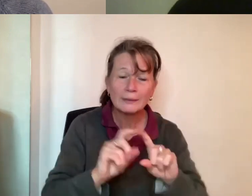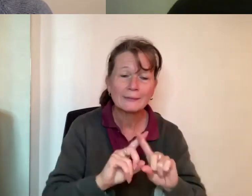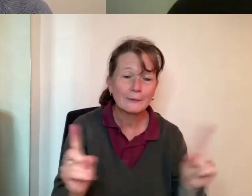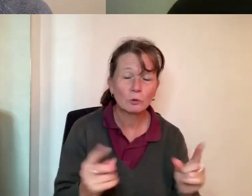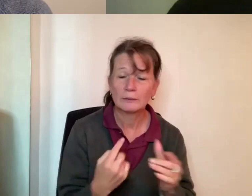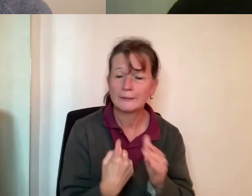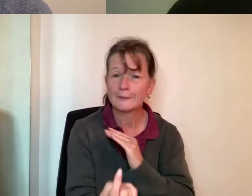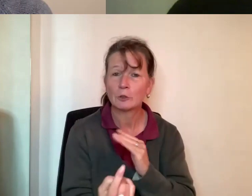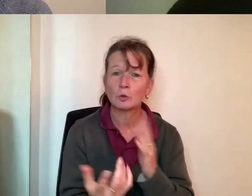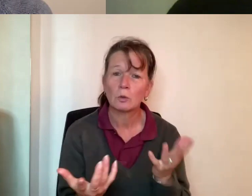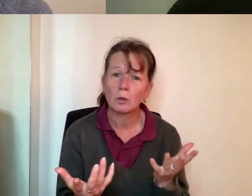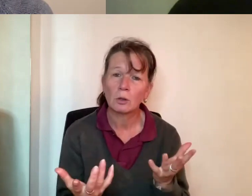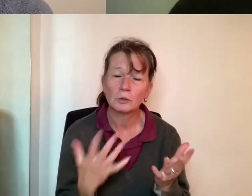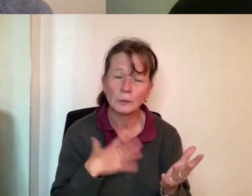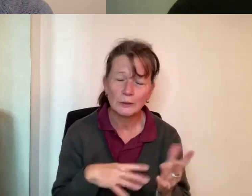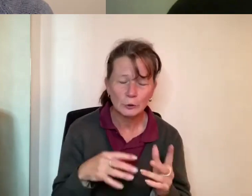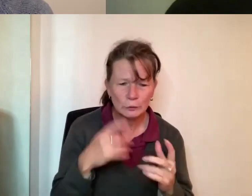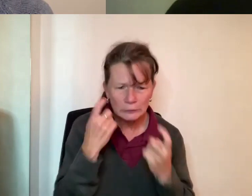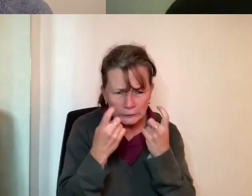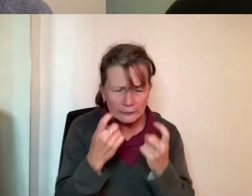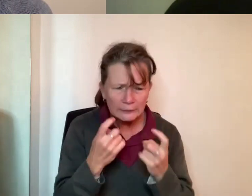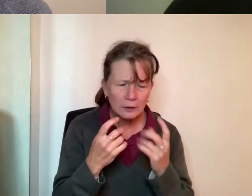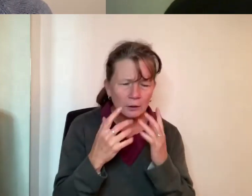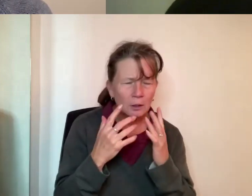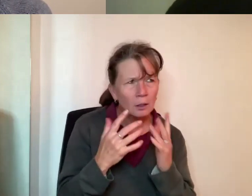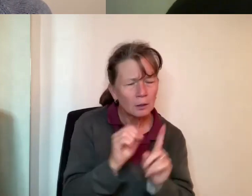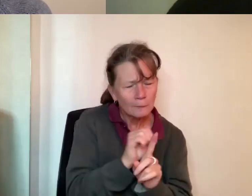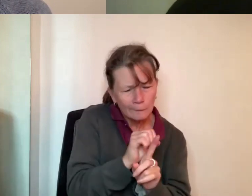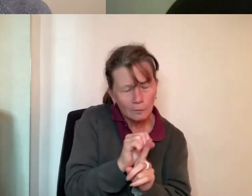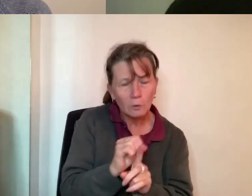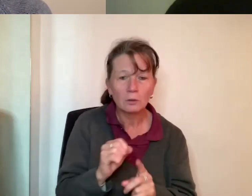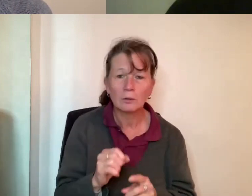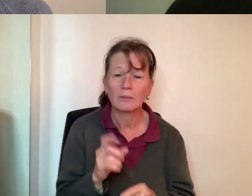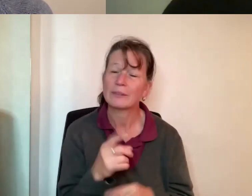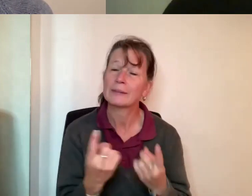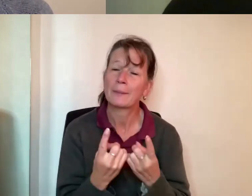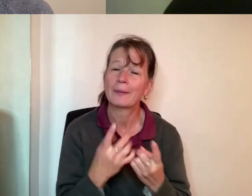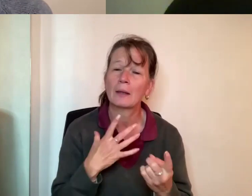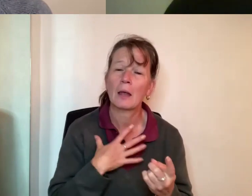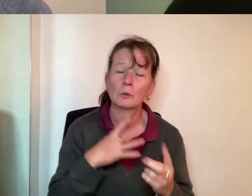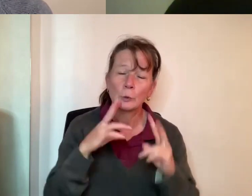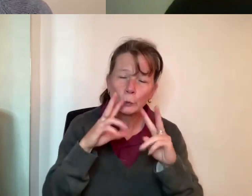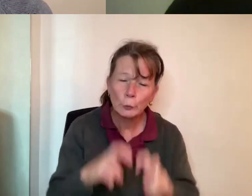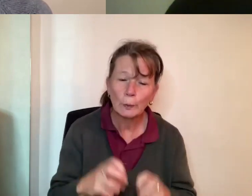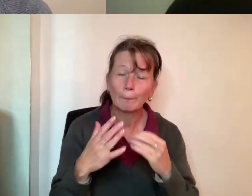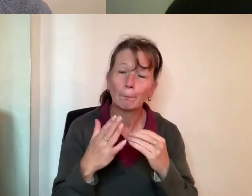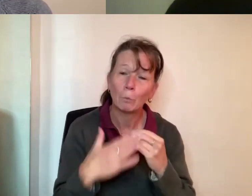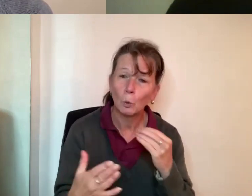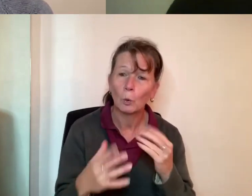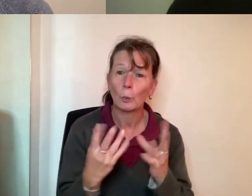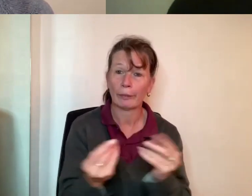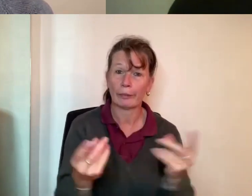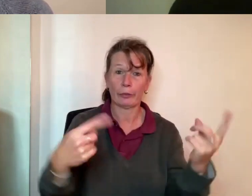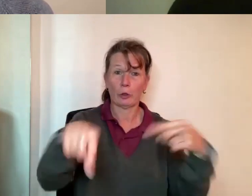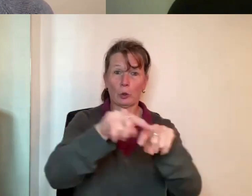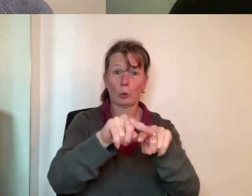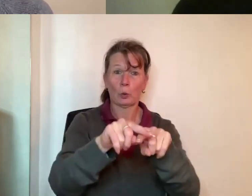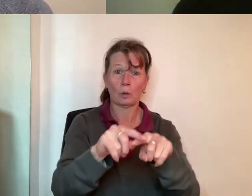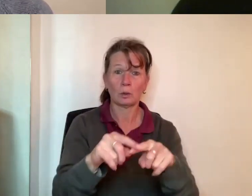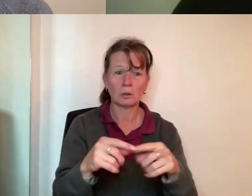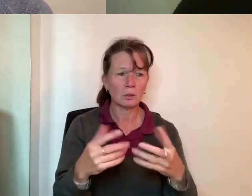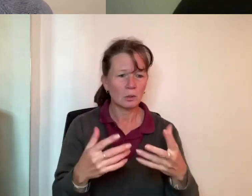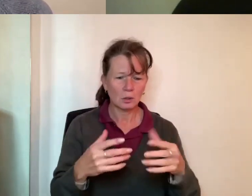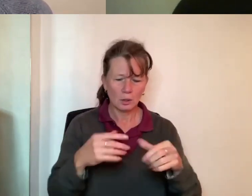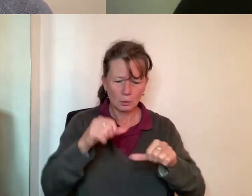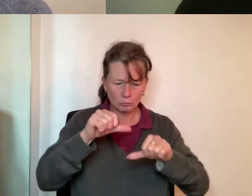But I think, I think this would be something I'd like to interrogate further with all of you, is how a